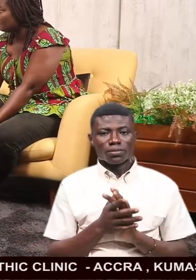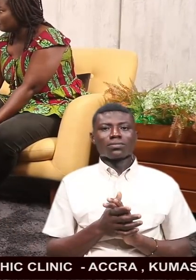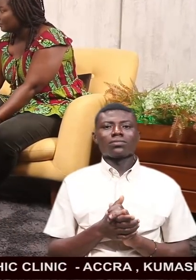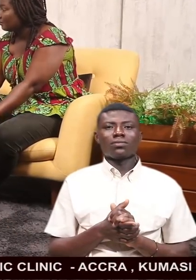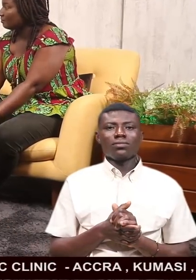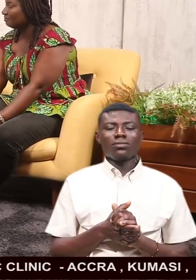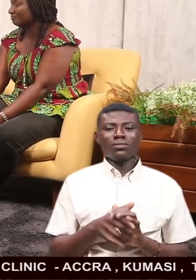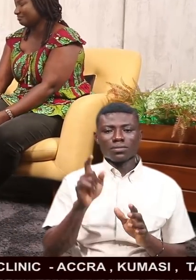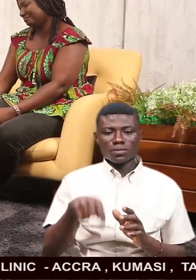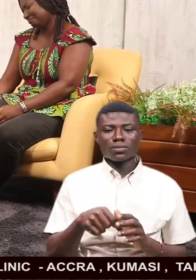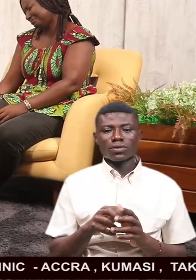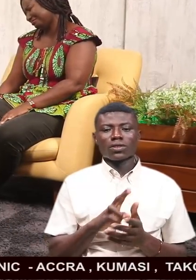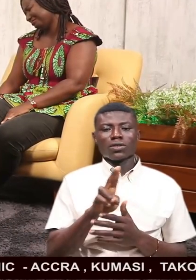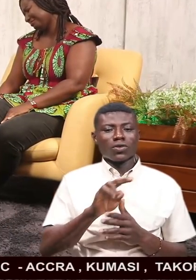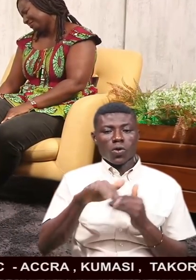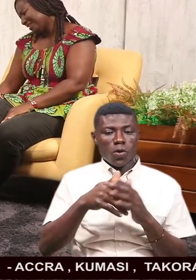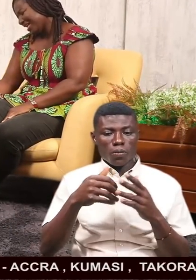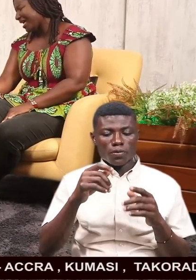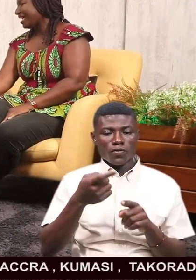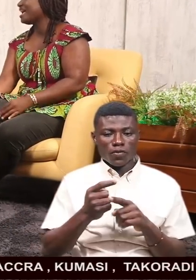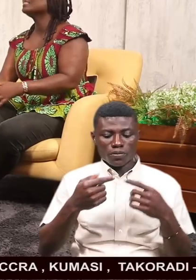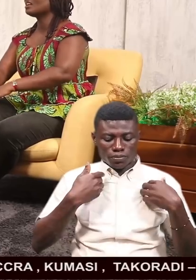for fifth emu bia